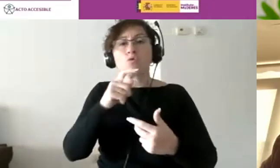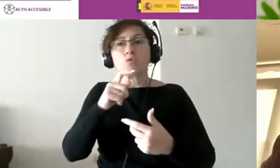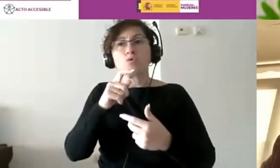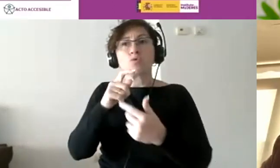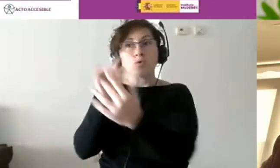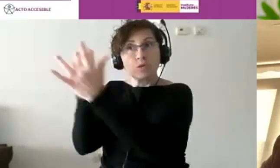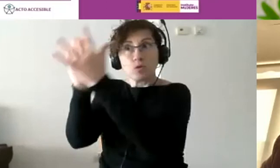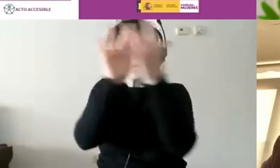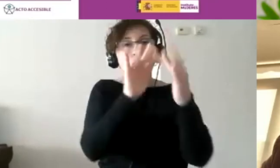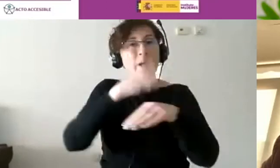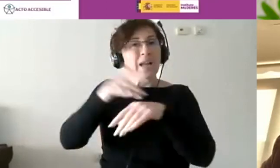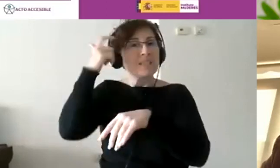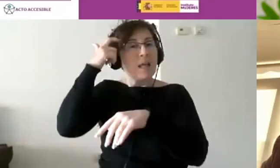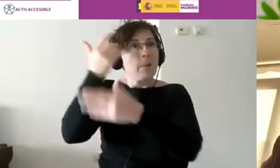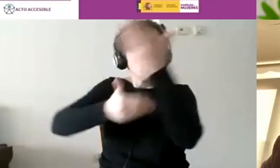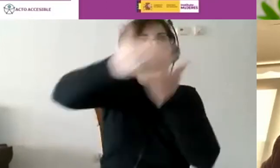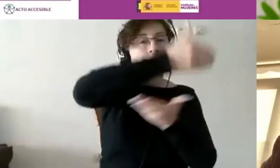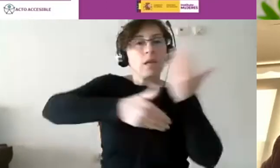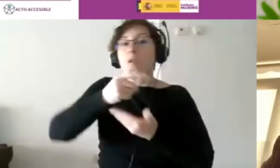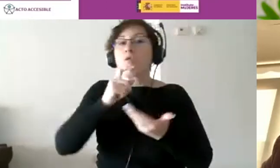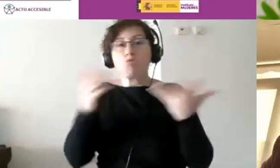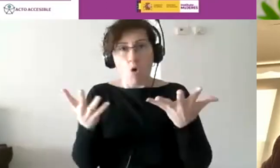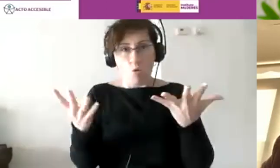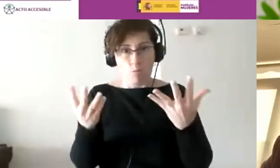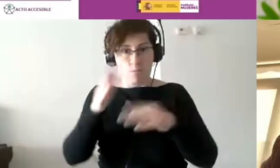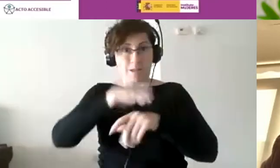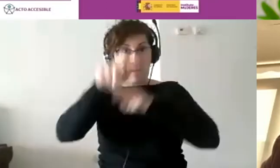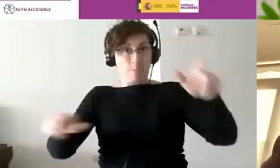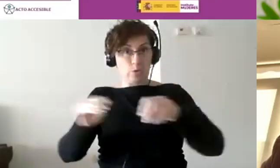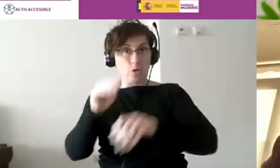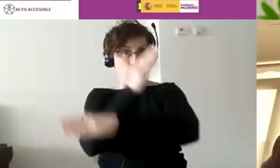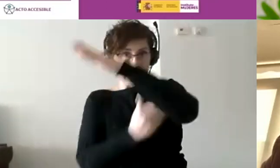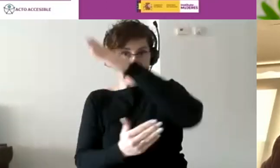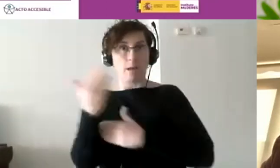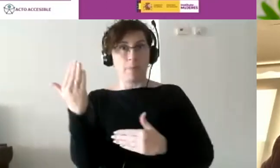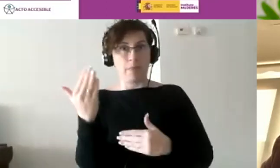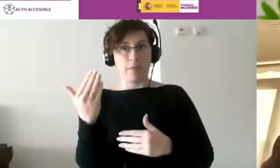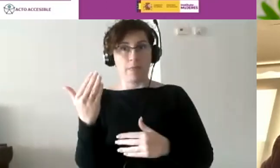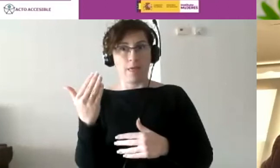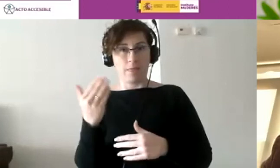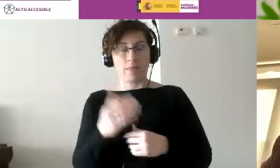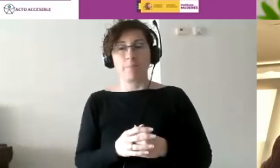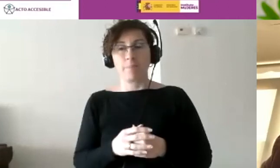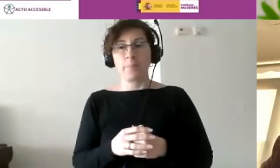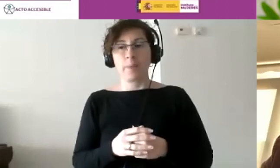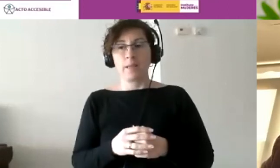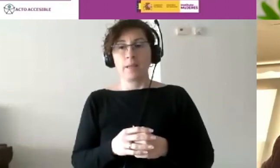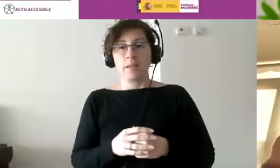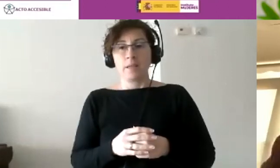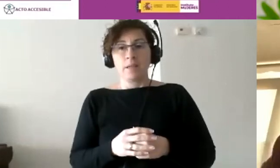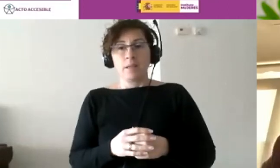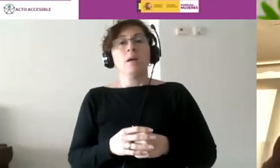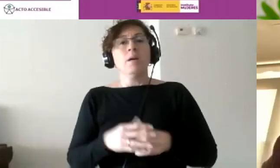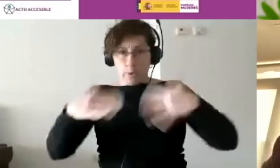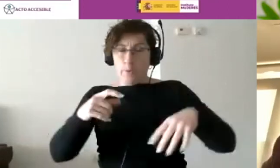with the Ukraine? And from there, how can we collaborate with the people with disabilities in general? In order